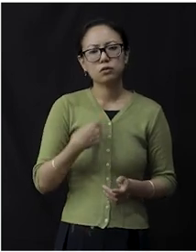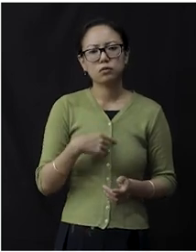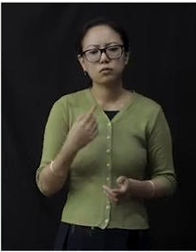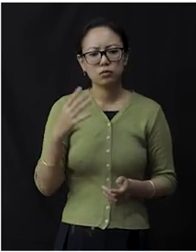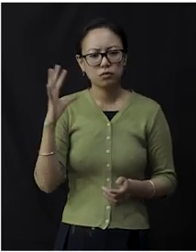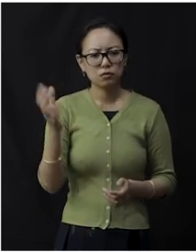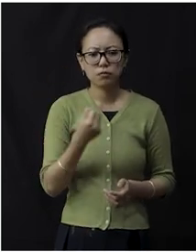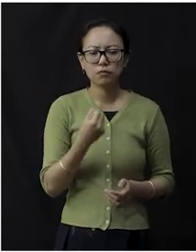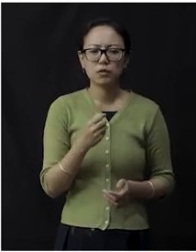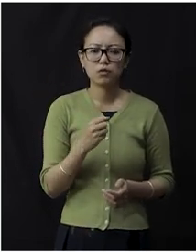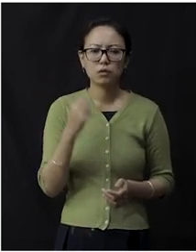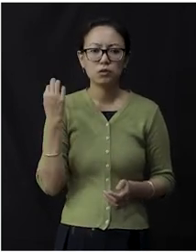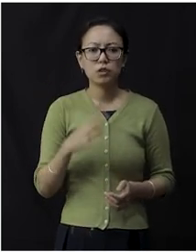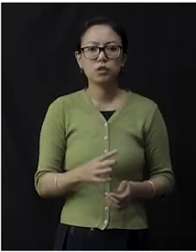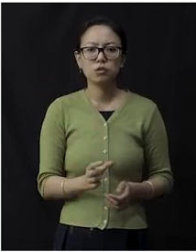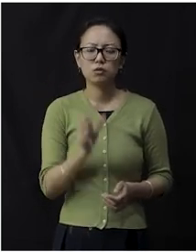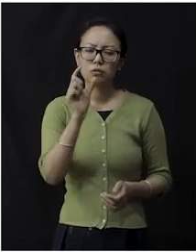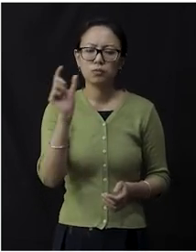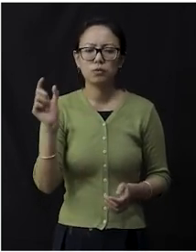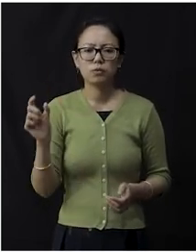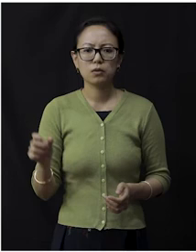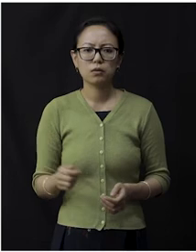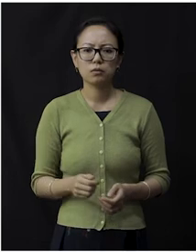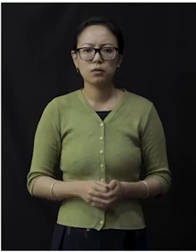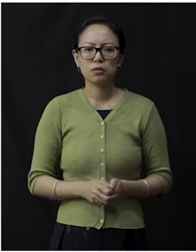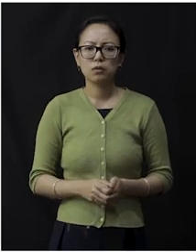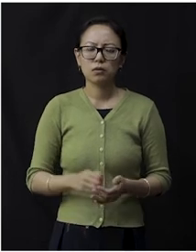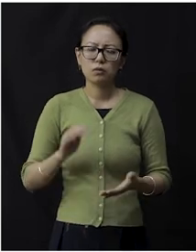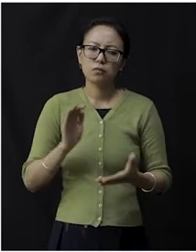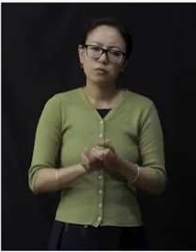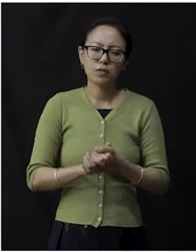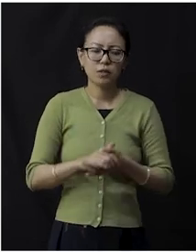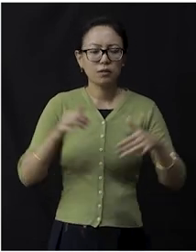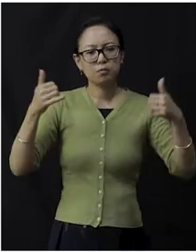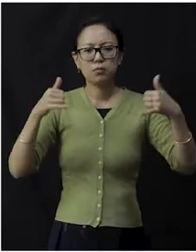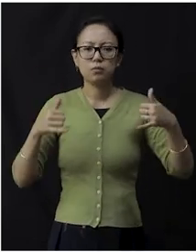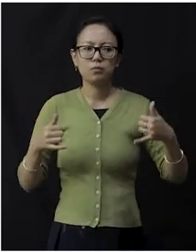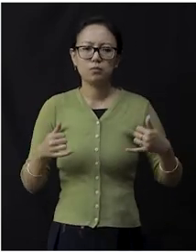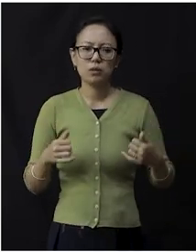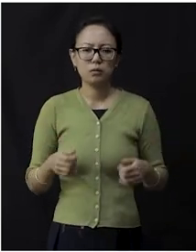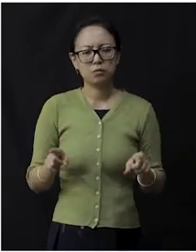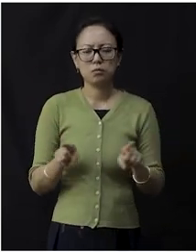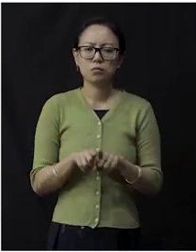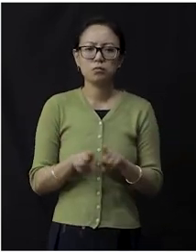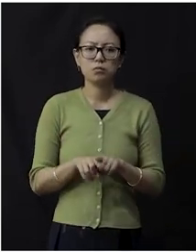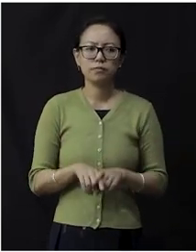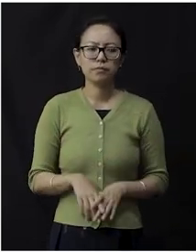story, and you can play a game with your friend. Give him the correct one and the incorrect ones and see